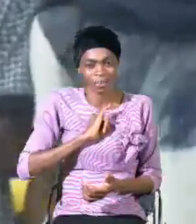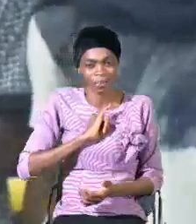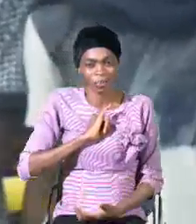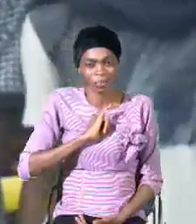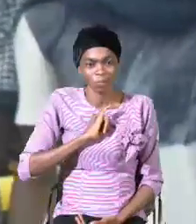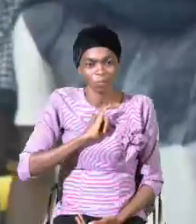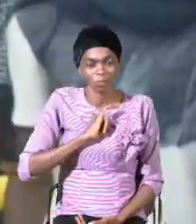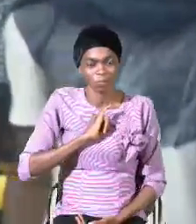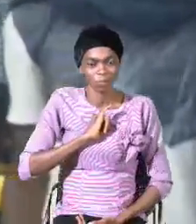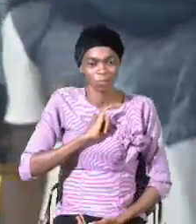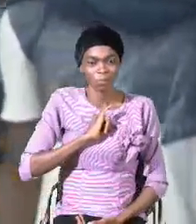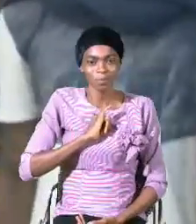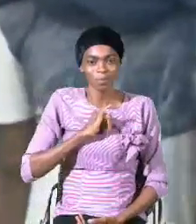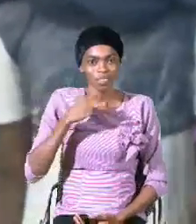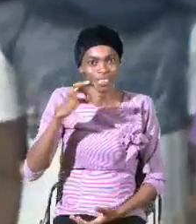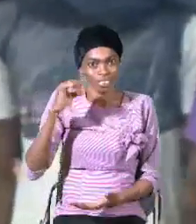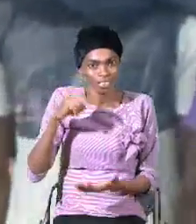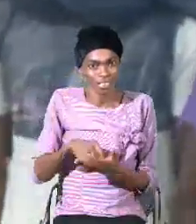of this generation,